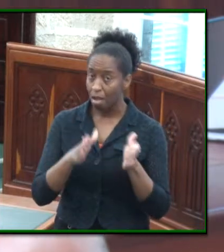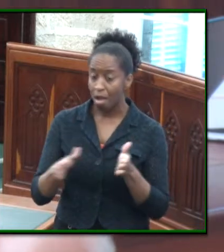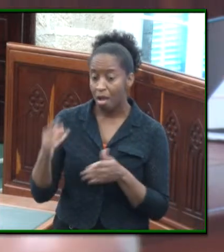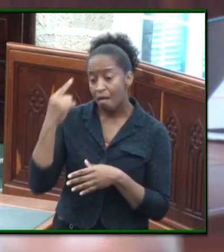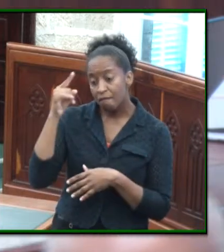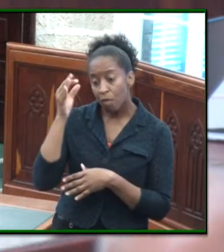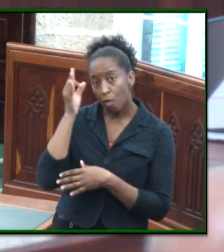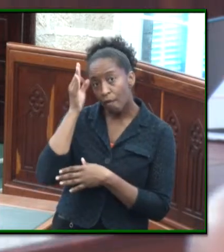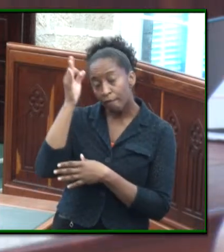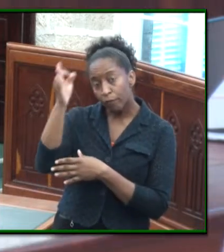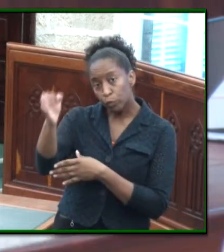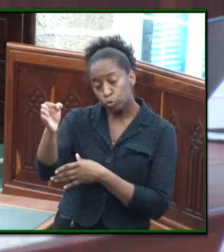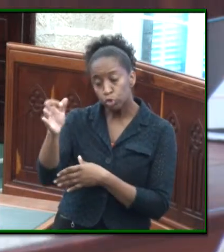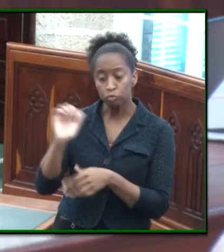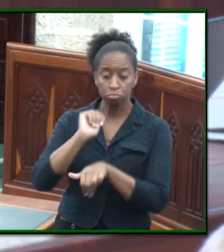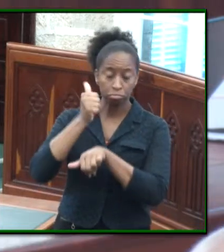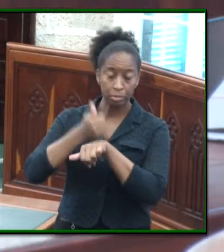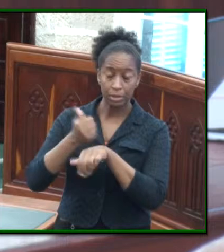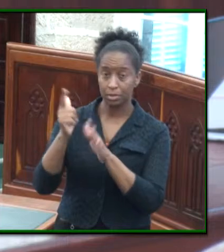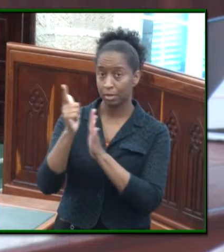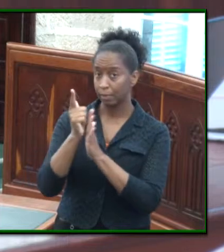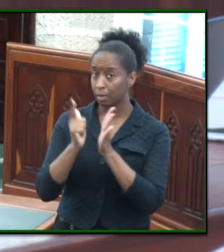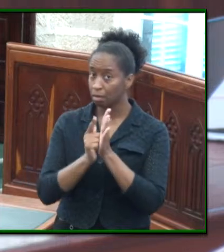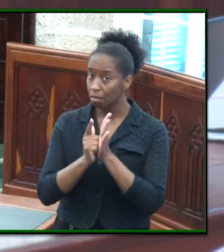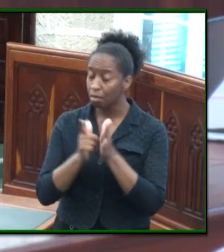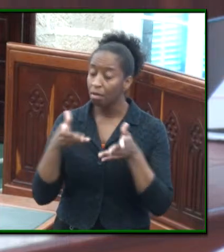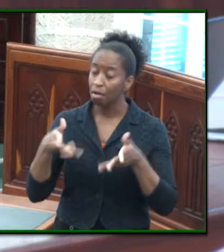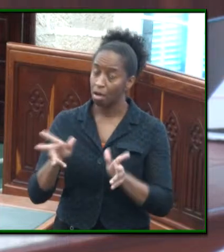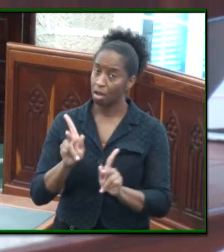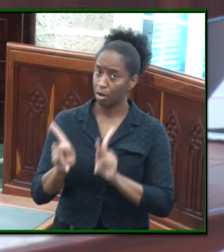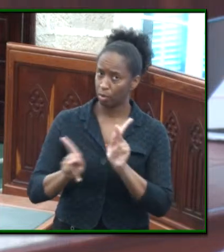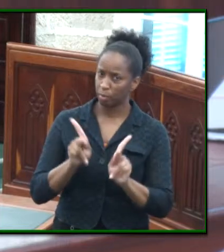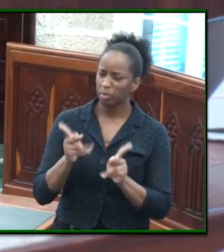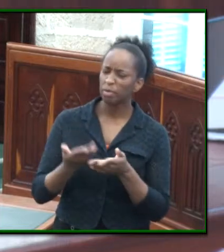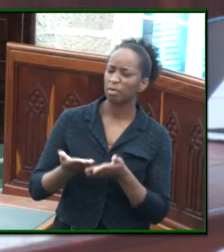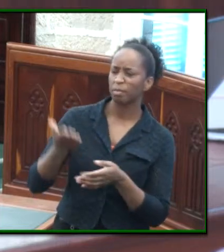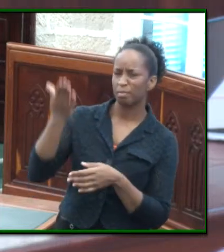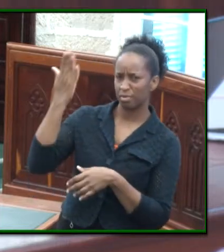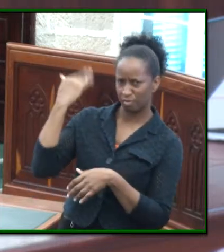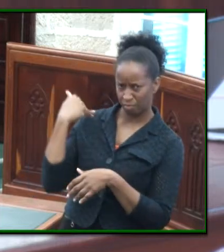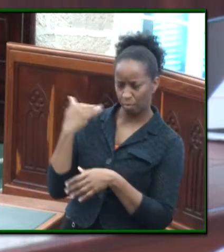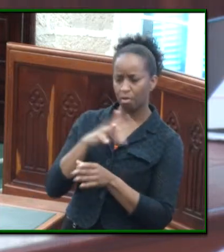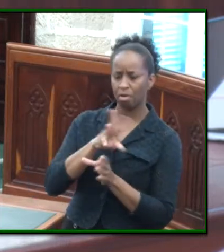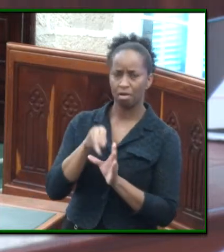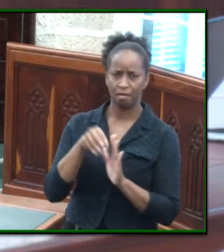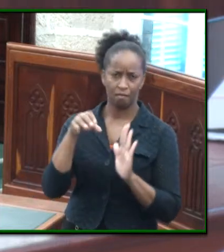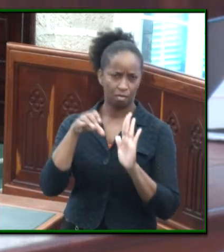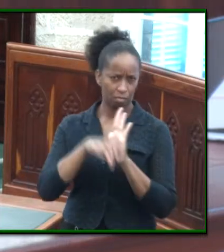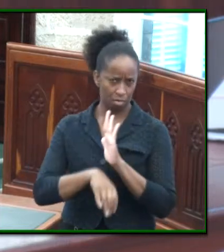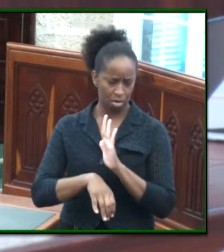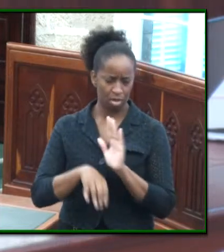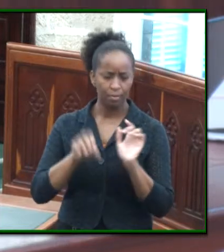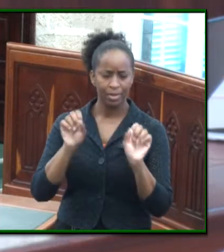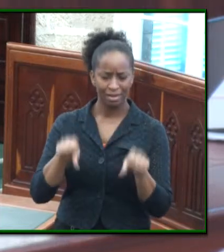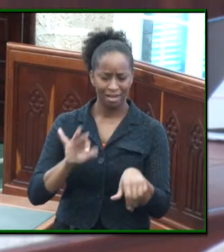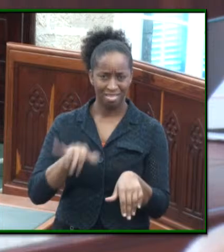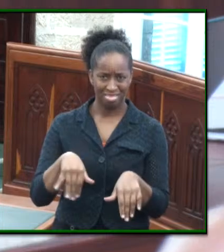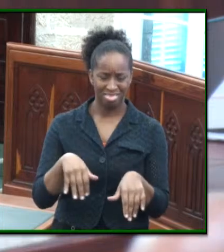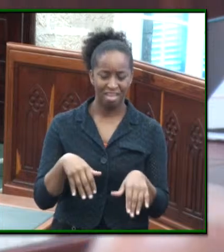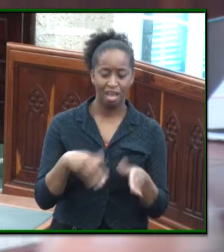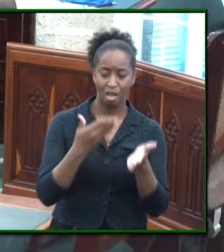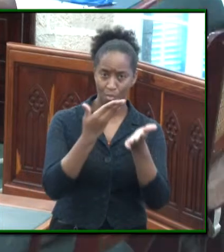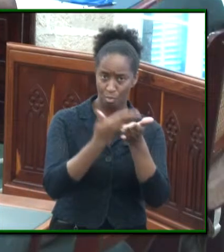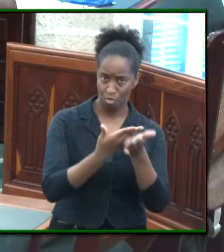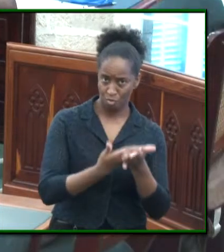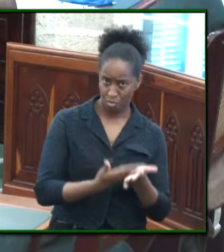for our constituents with adverse criminal records to be able to have them expunged. Thank